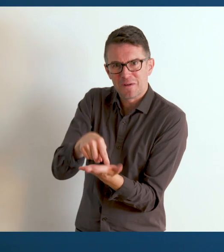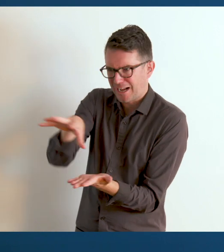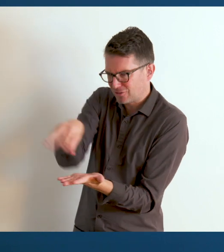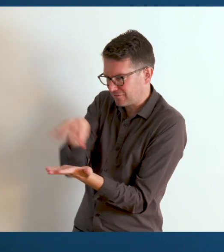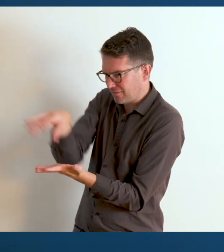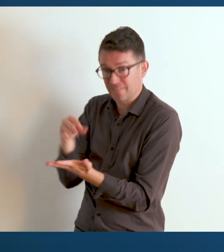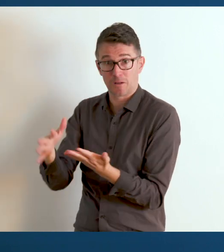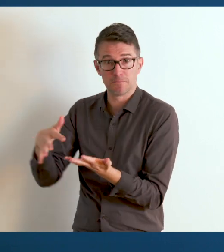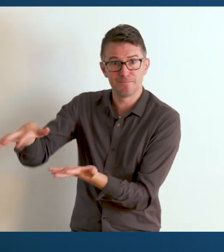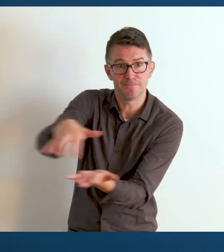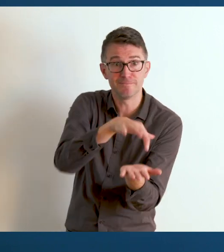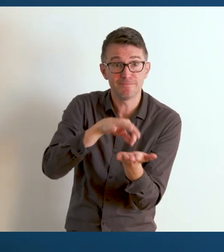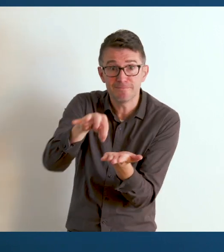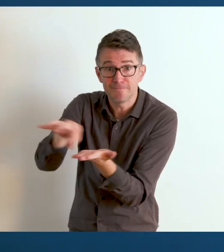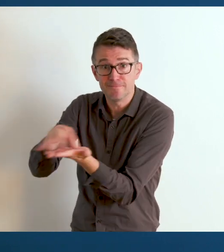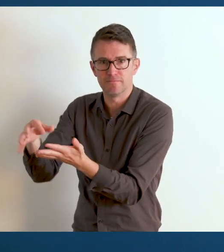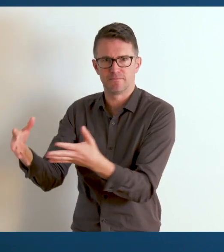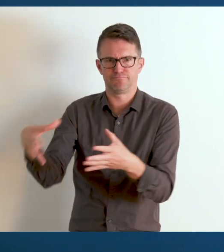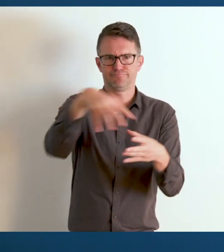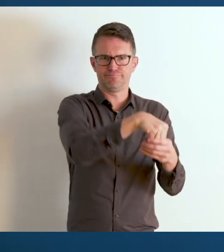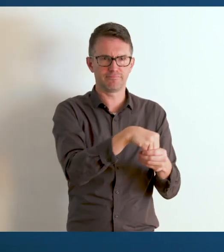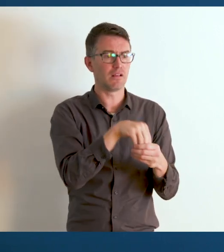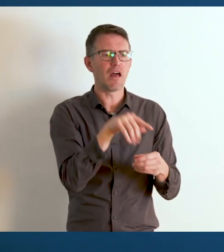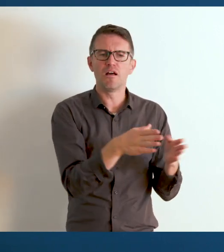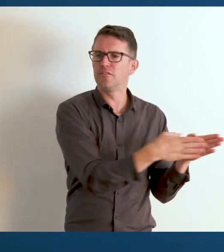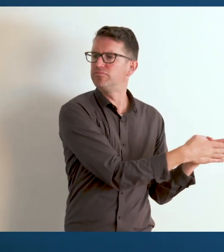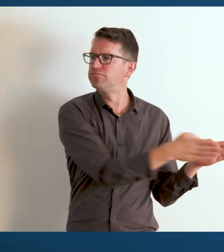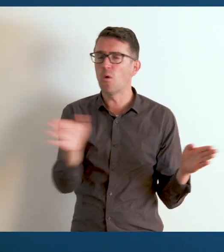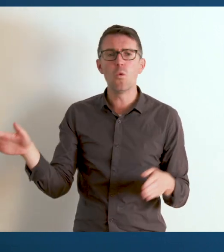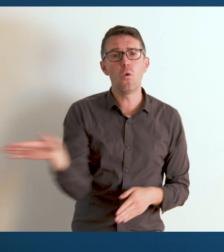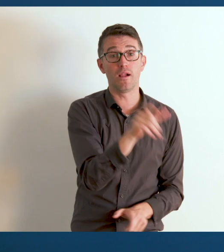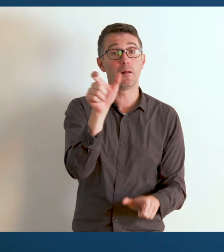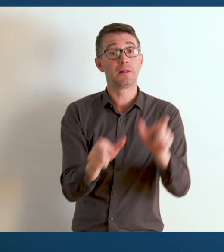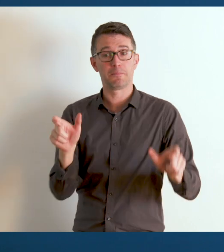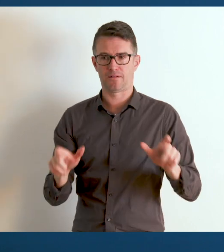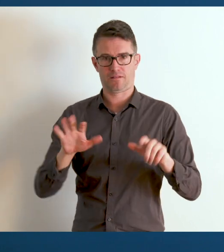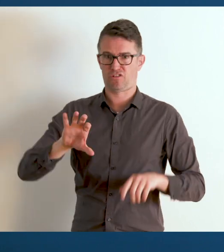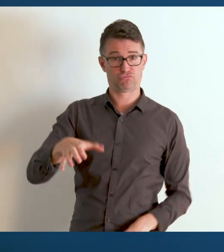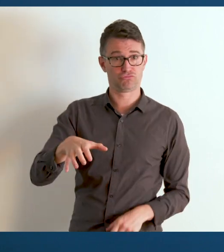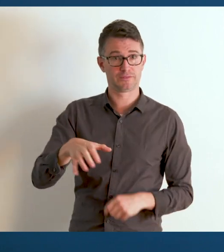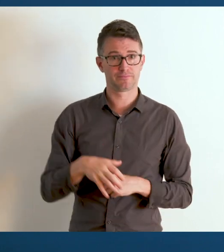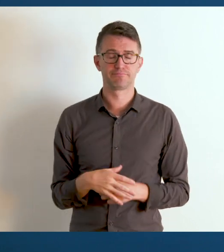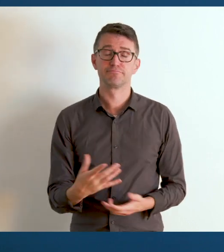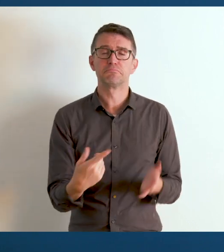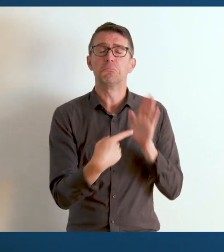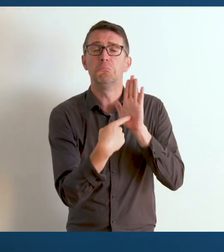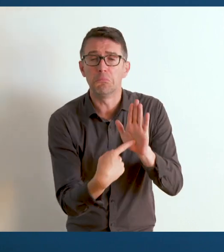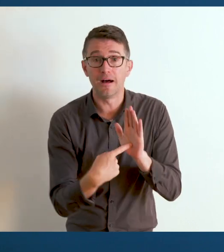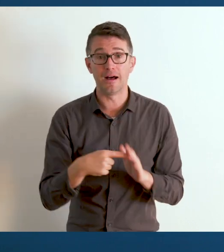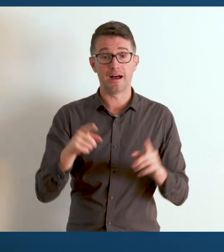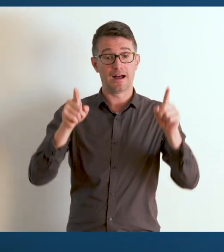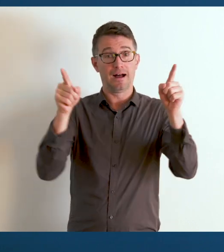And they usually cover, generally by definition, they cover everybody in the population.